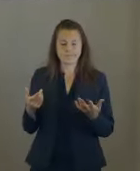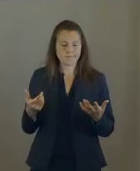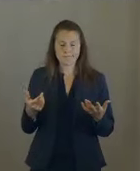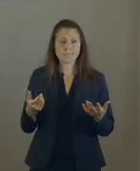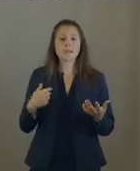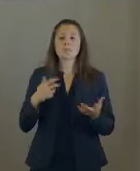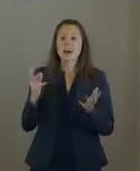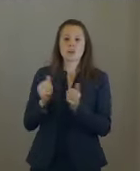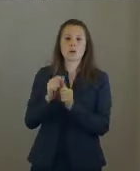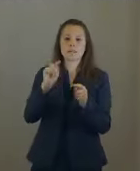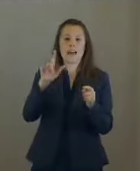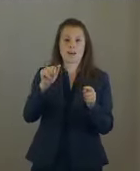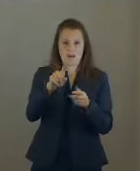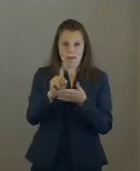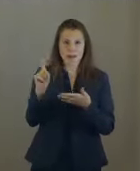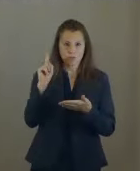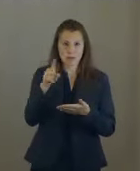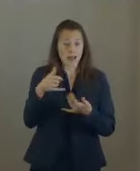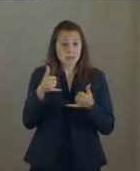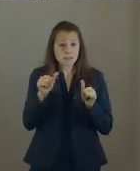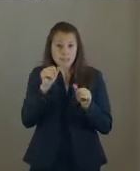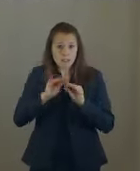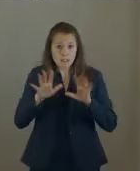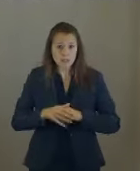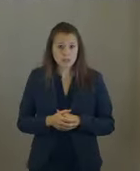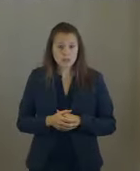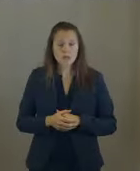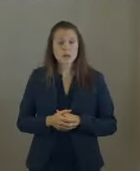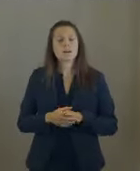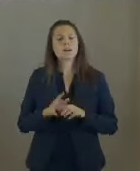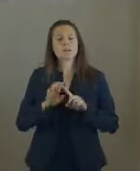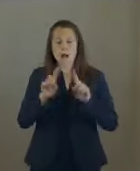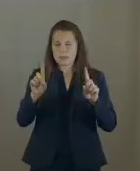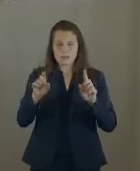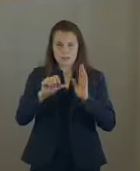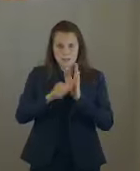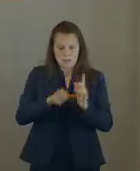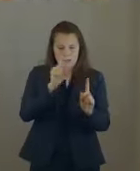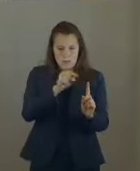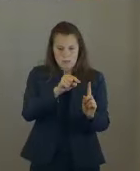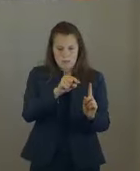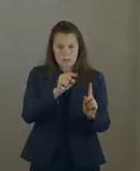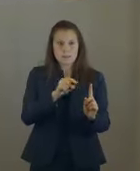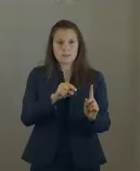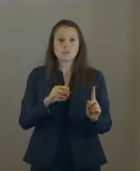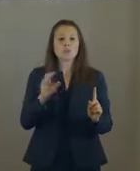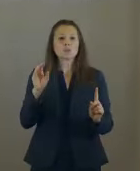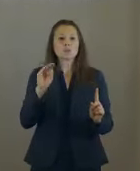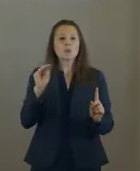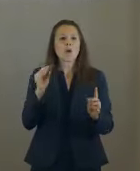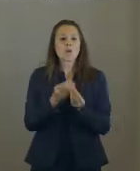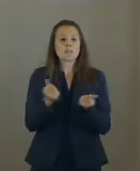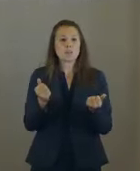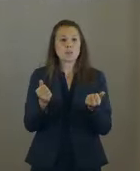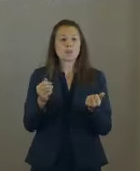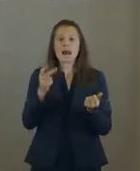I talked to Tyra last week. I'm still not clear. But my point is that they have not resolved a